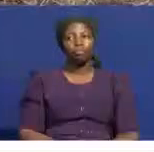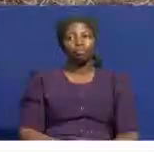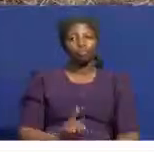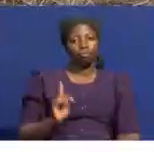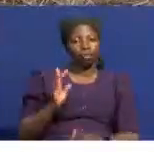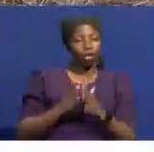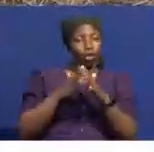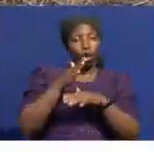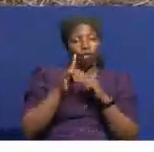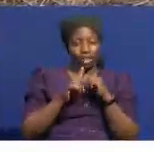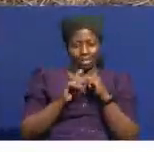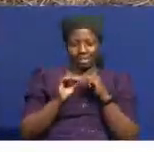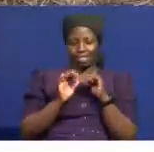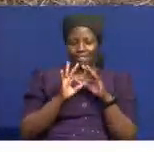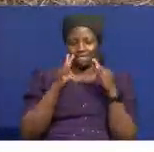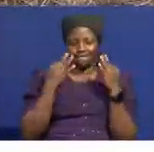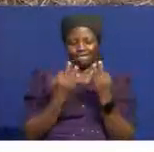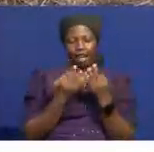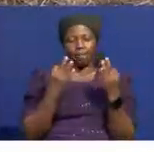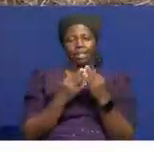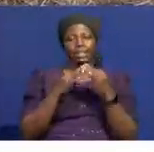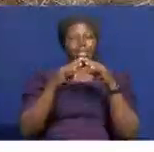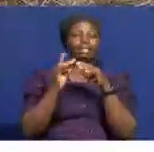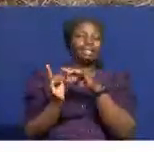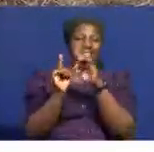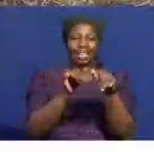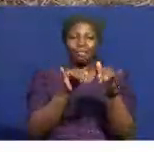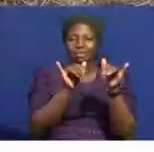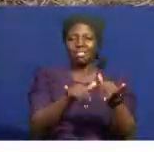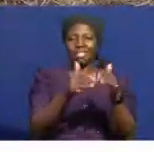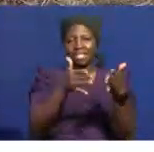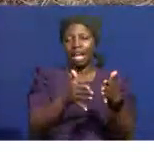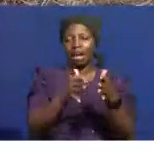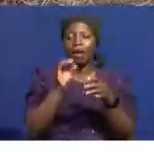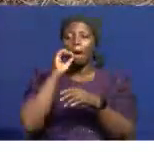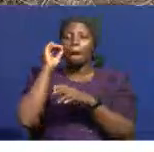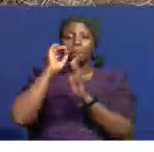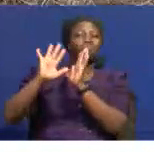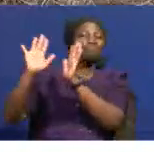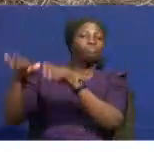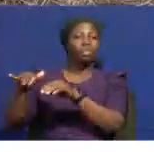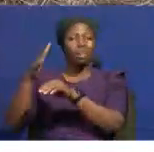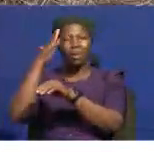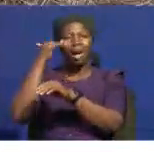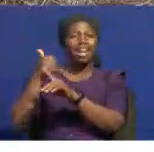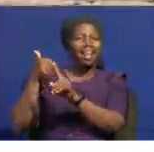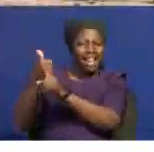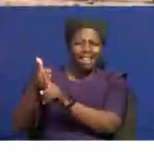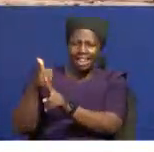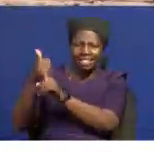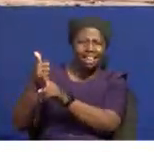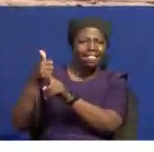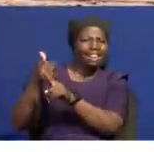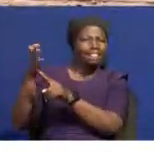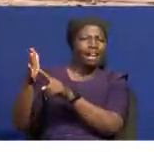Over 60 families have sought refuge here. They left their homes due to frequent banditry attacks.